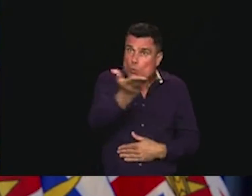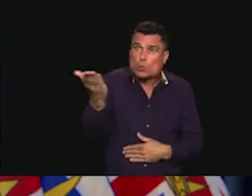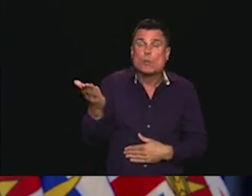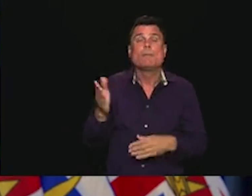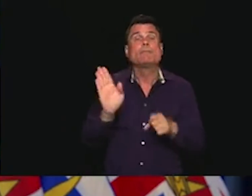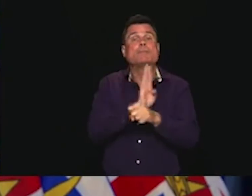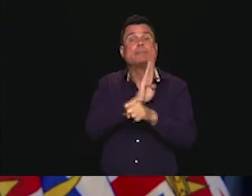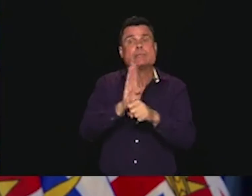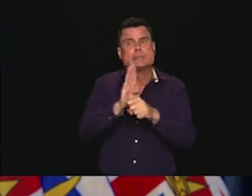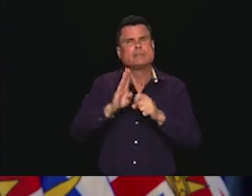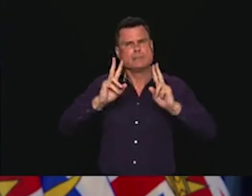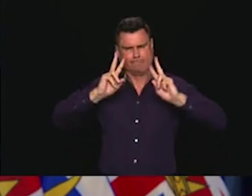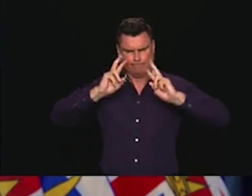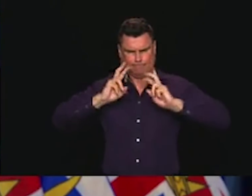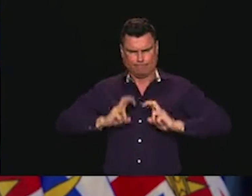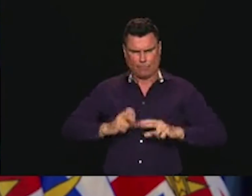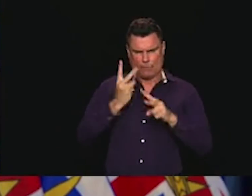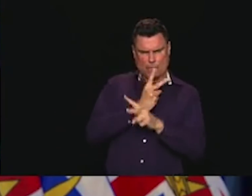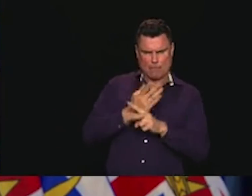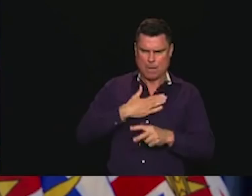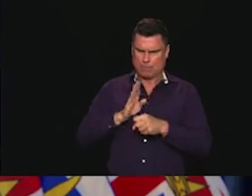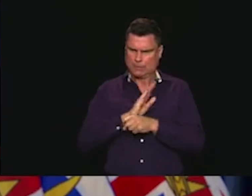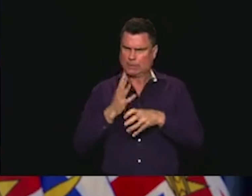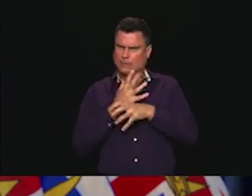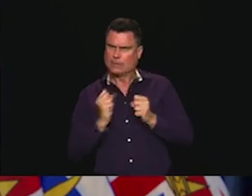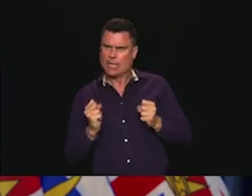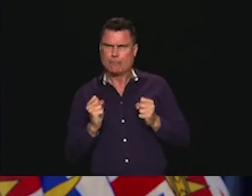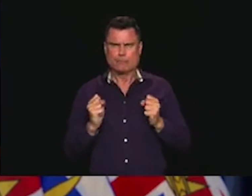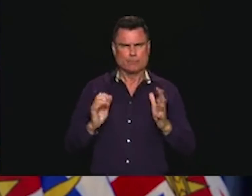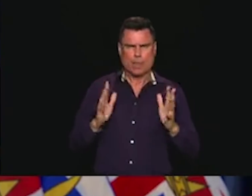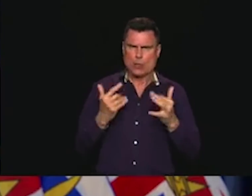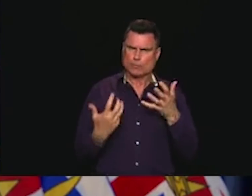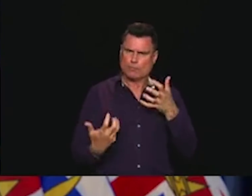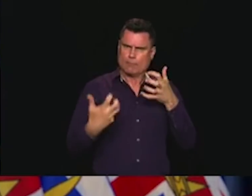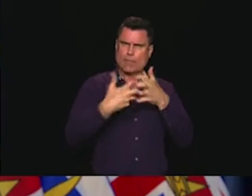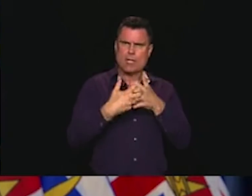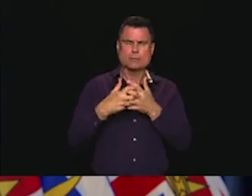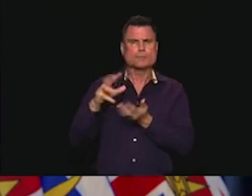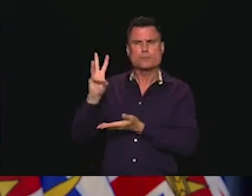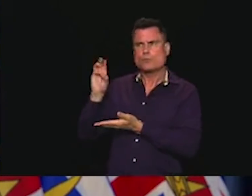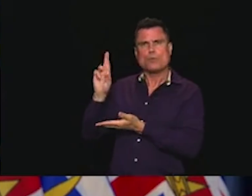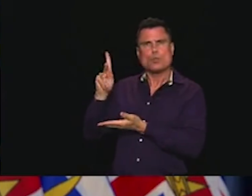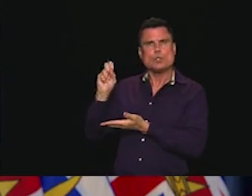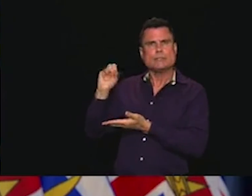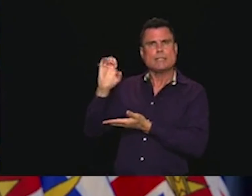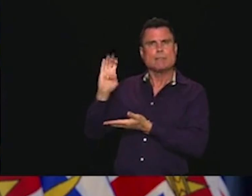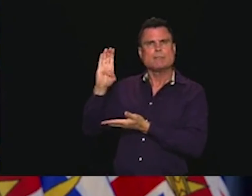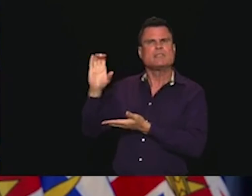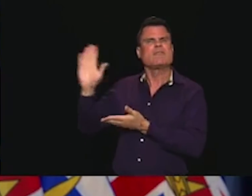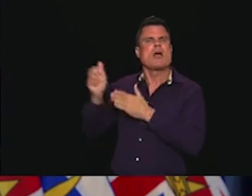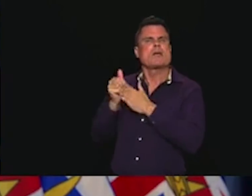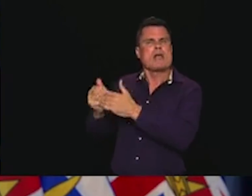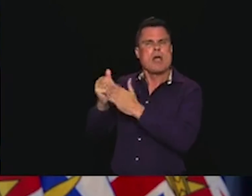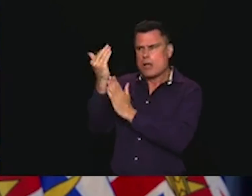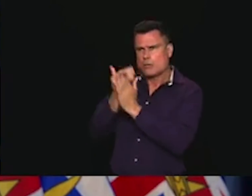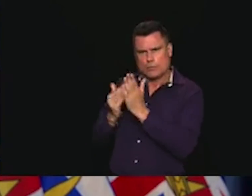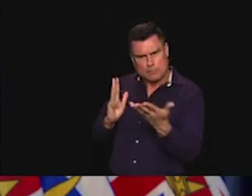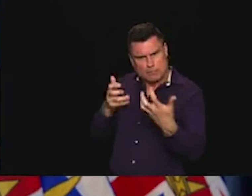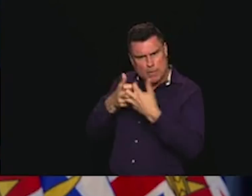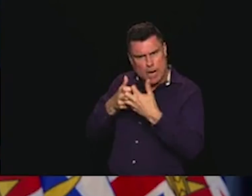that now. A lot of consideration has gone into this, and the guidance really balances the need to be practical